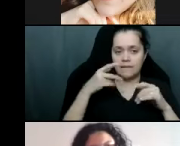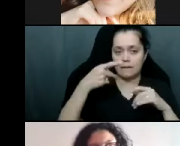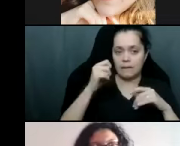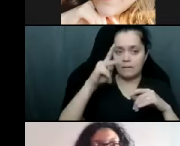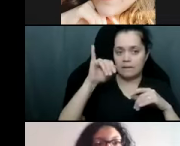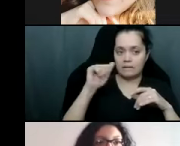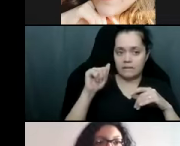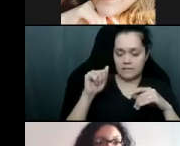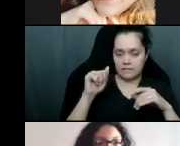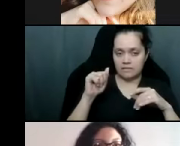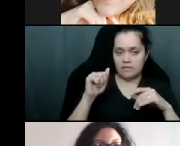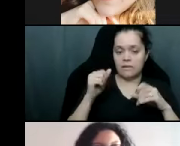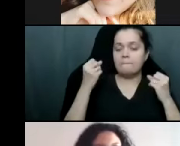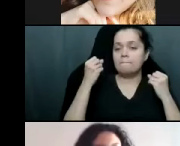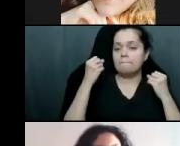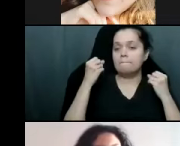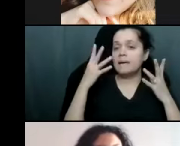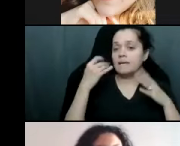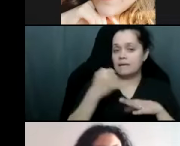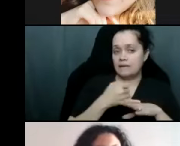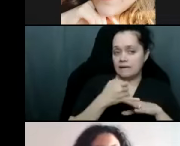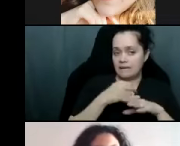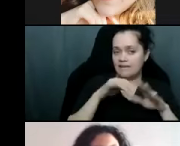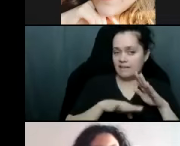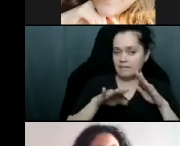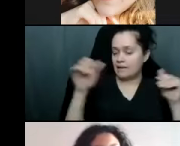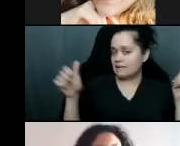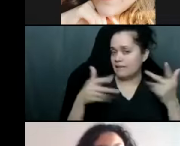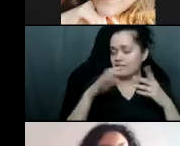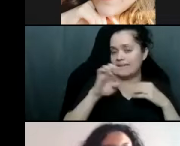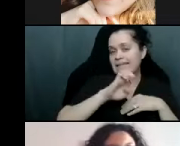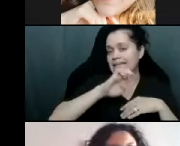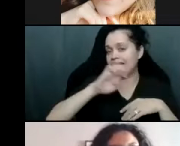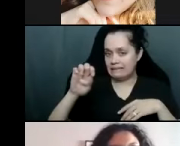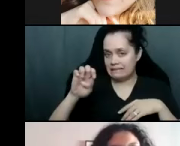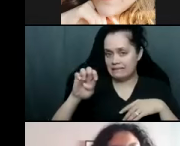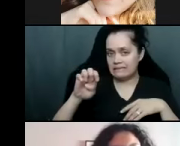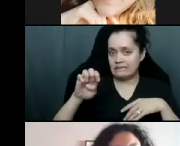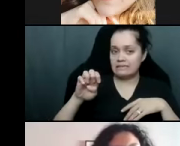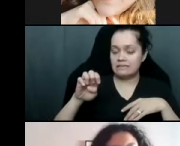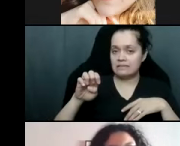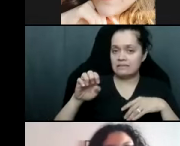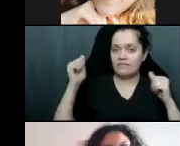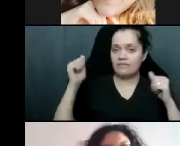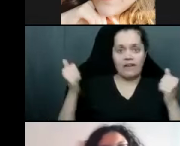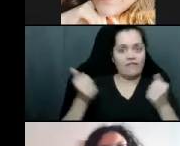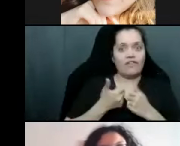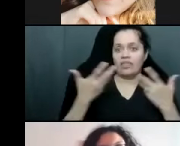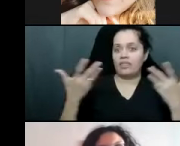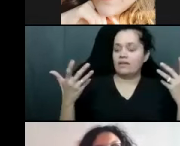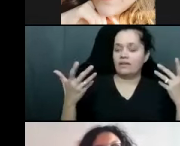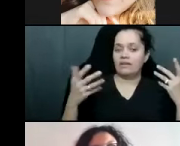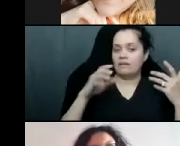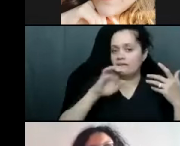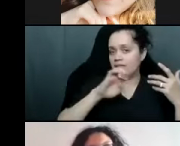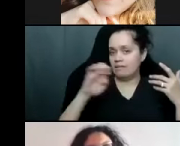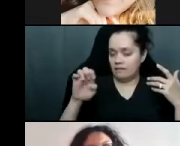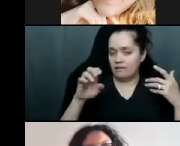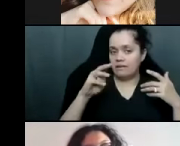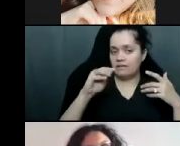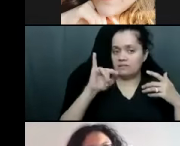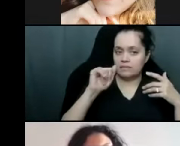Polynesia, many islands, is basically everything east of all the rest. East of